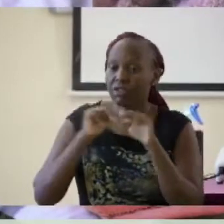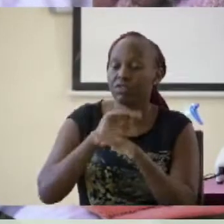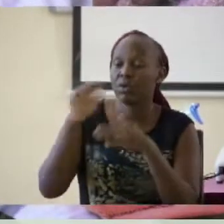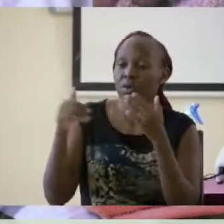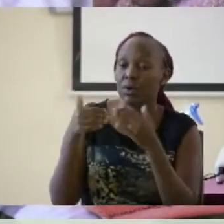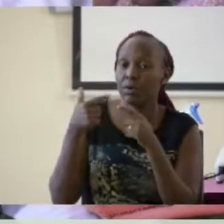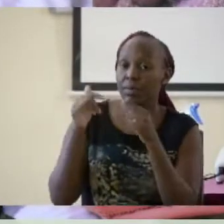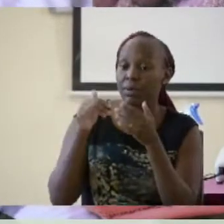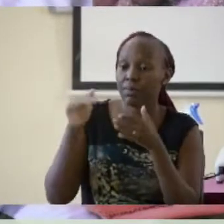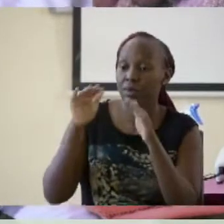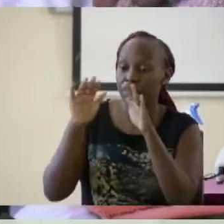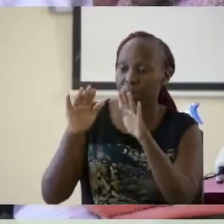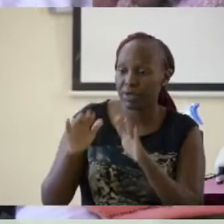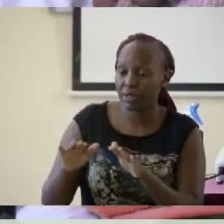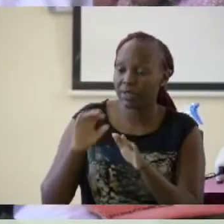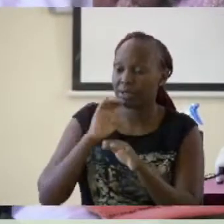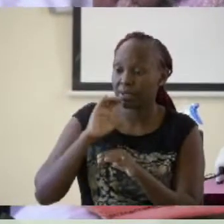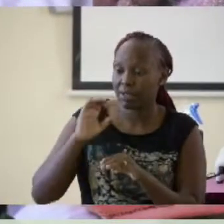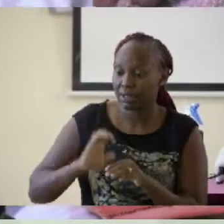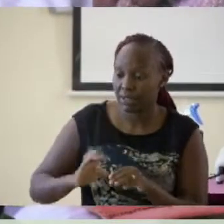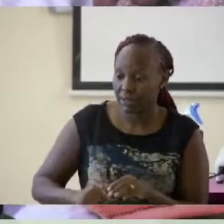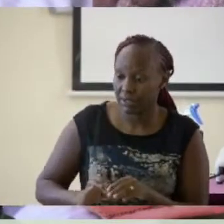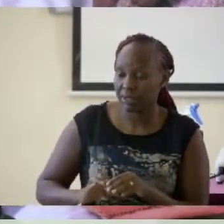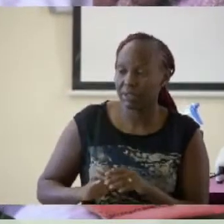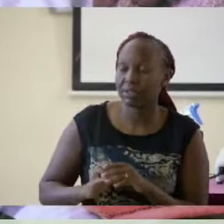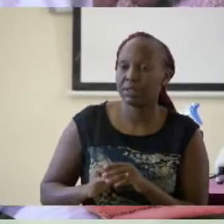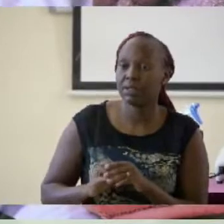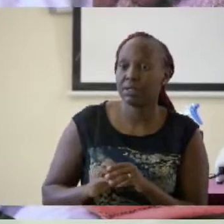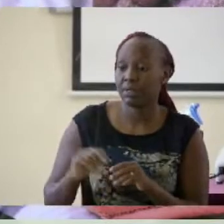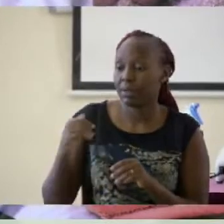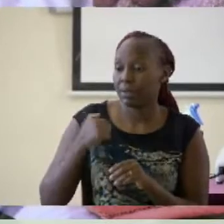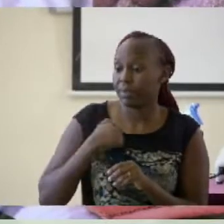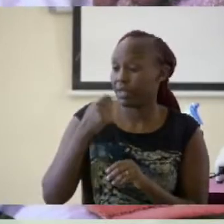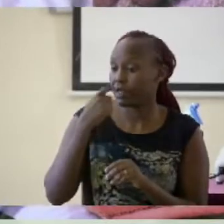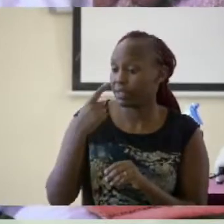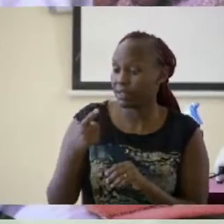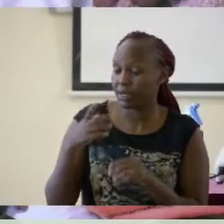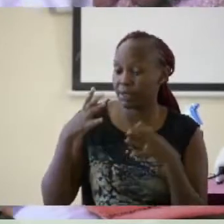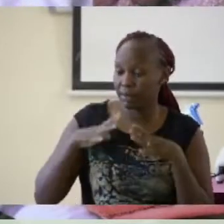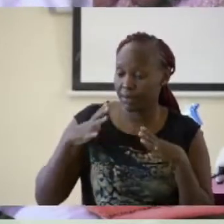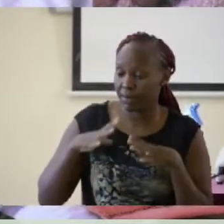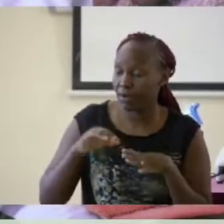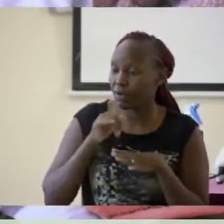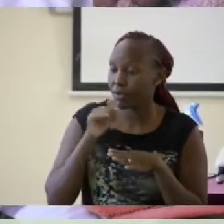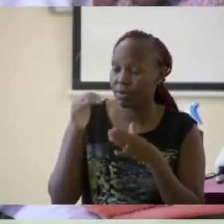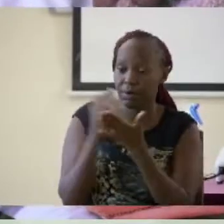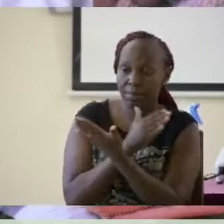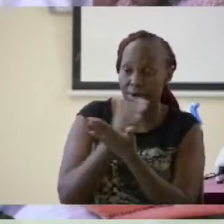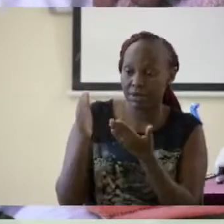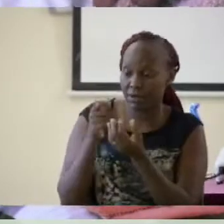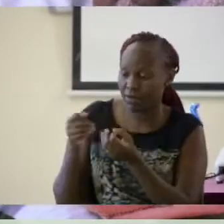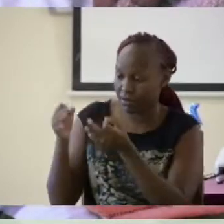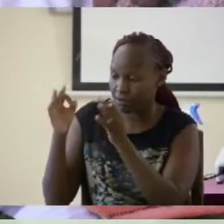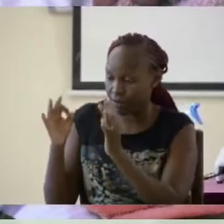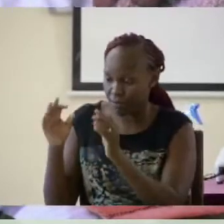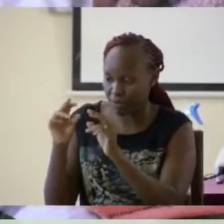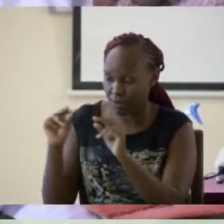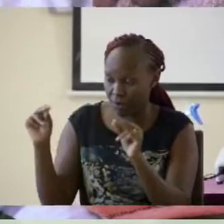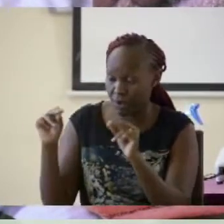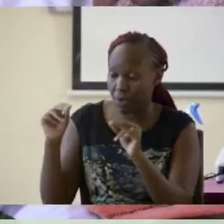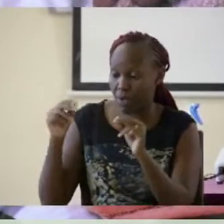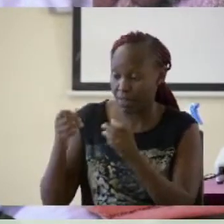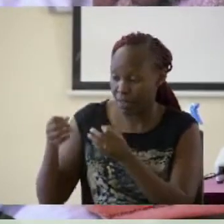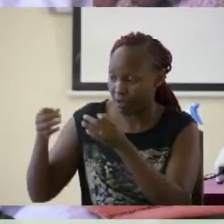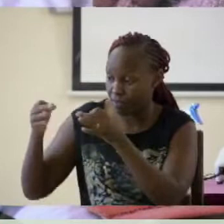most importantly, the elders. And I will not say these people are the part of the informal. Now for me, the informal